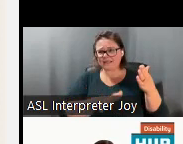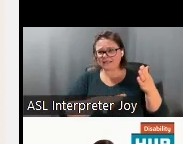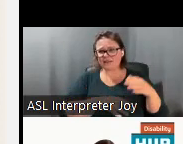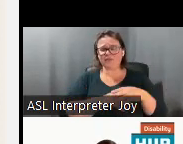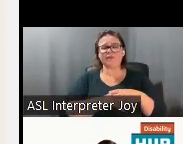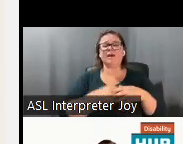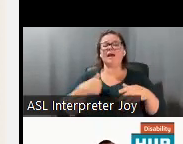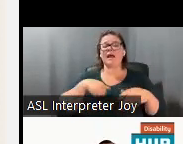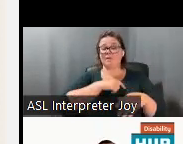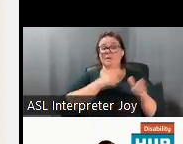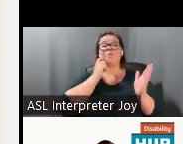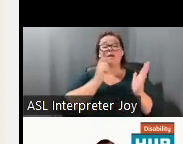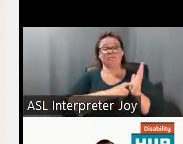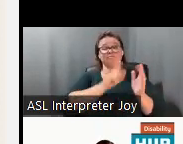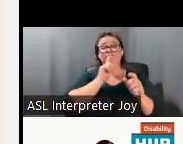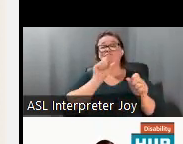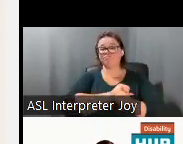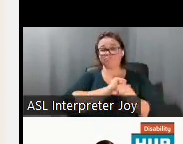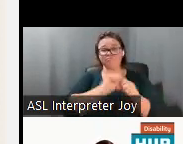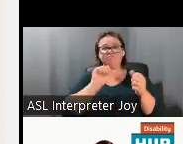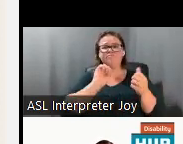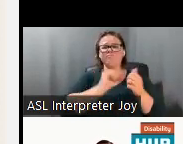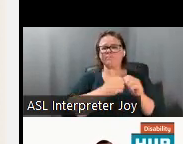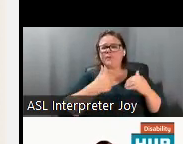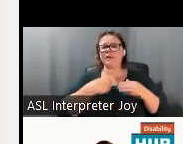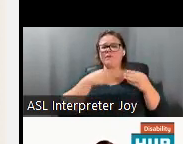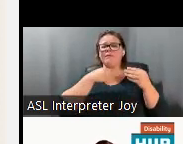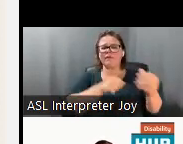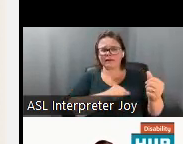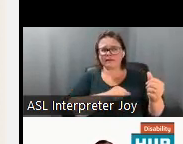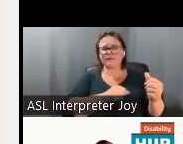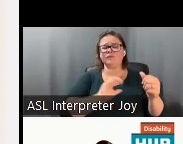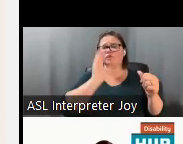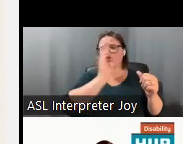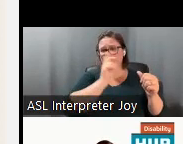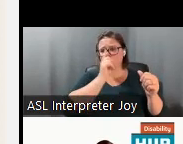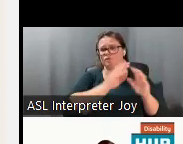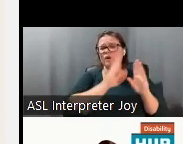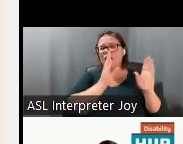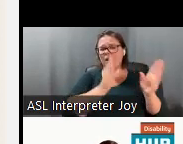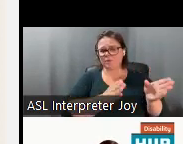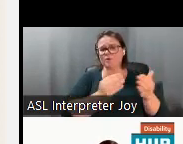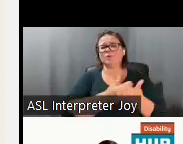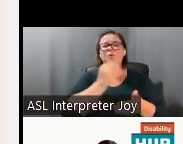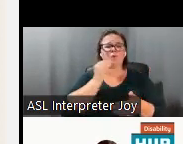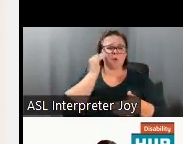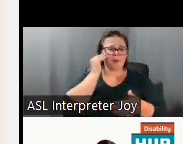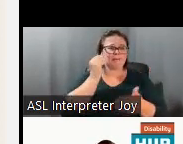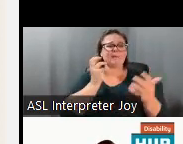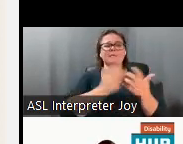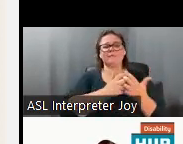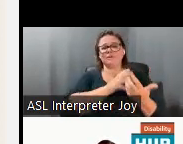we recognize that. So how do you have an effective search for a new home that meets your